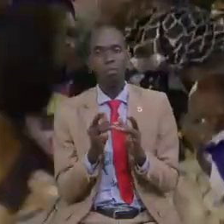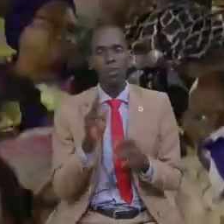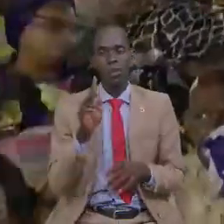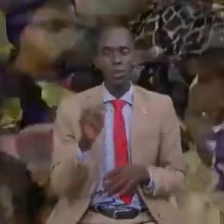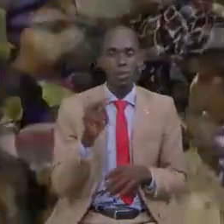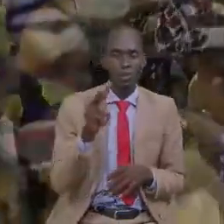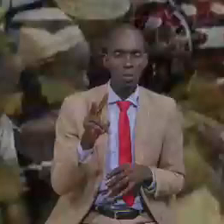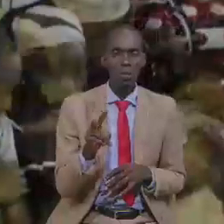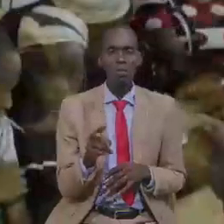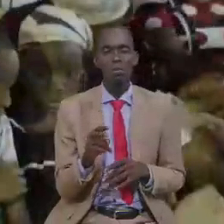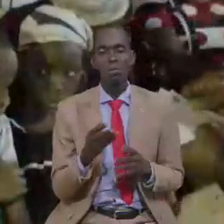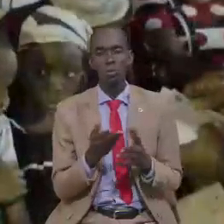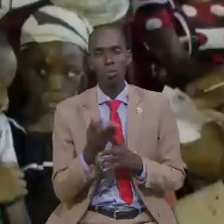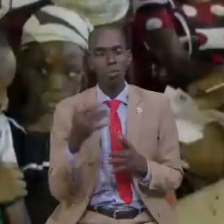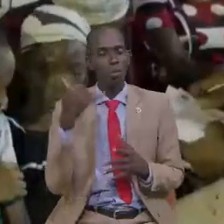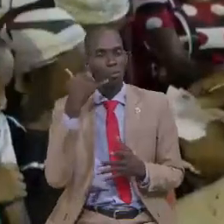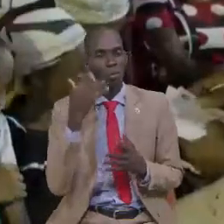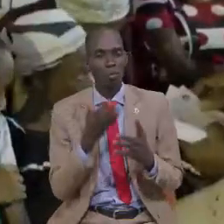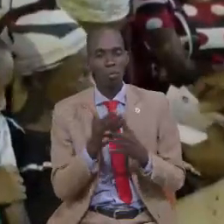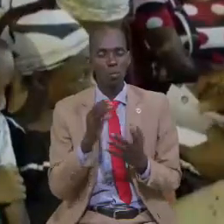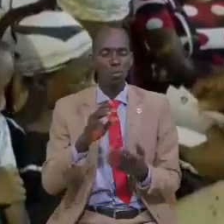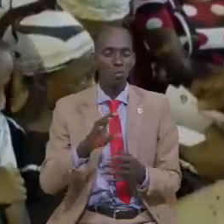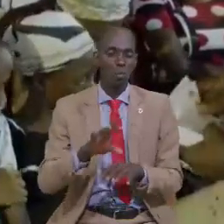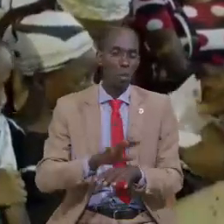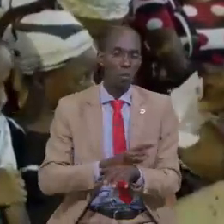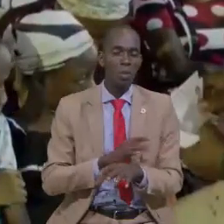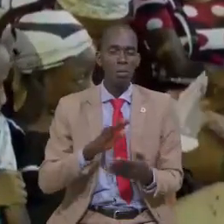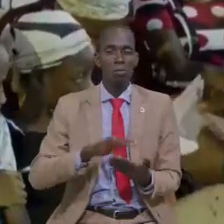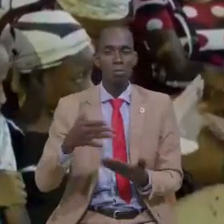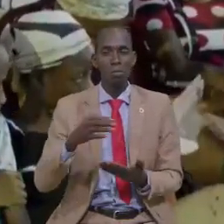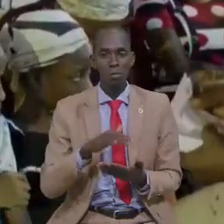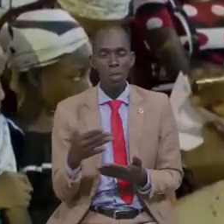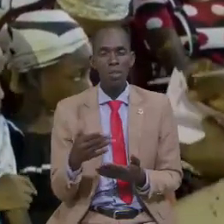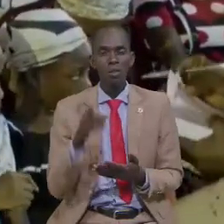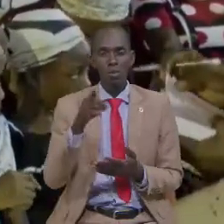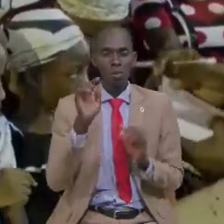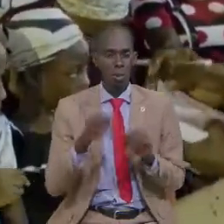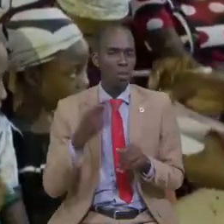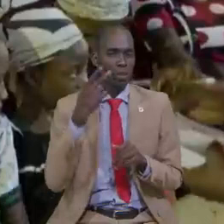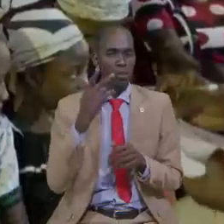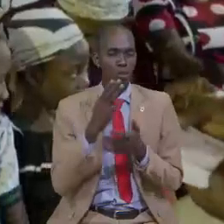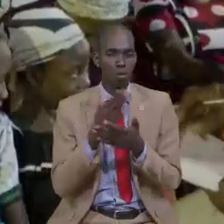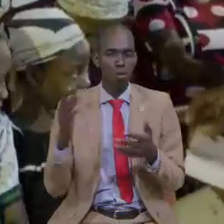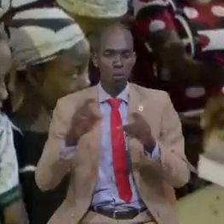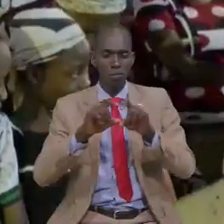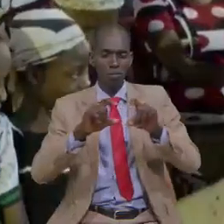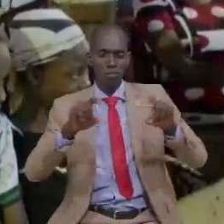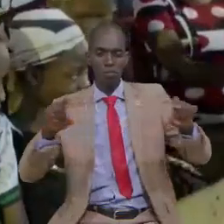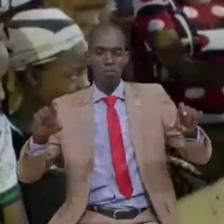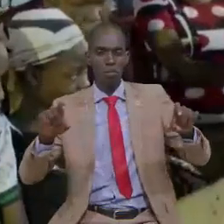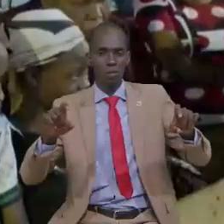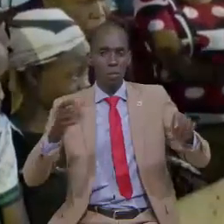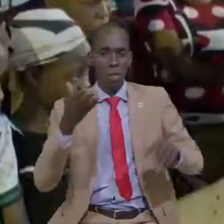the pastor's message this evening there is a link that is on your